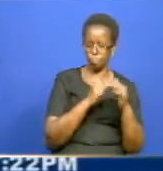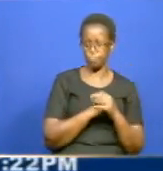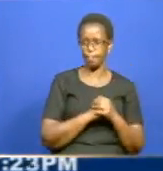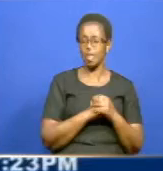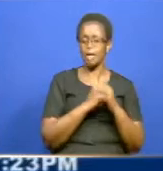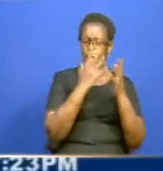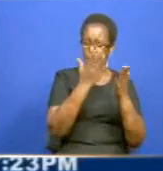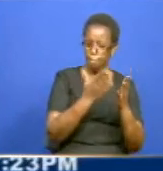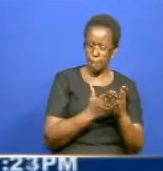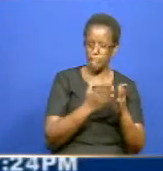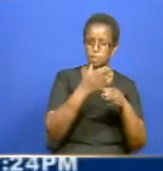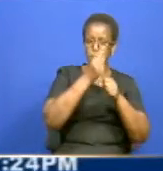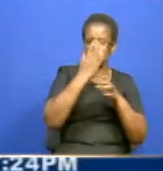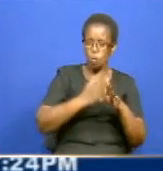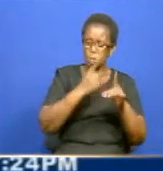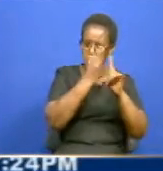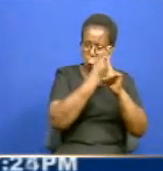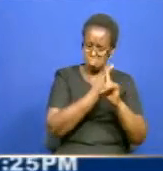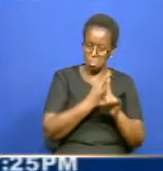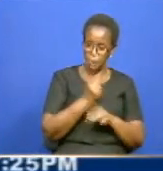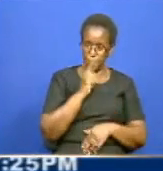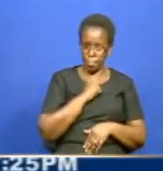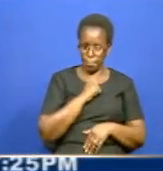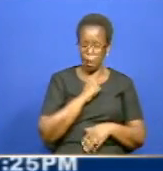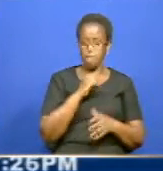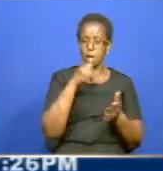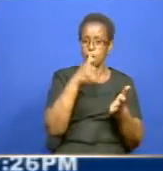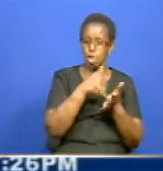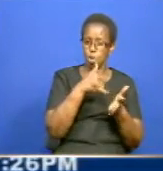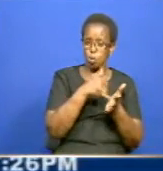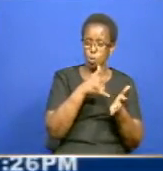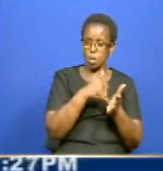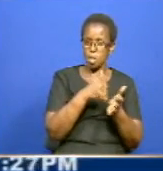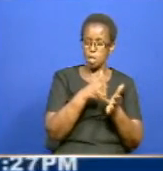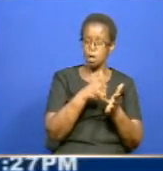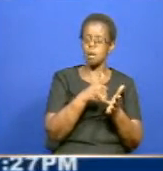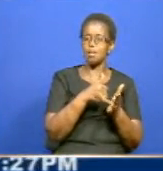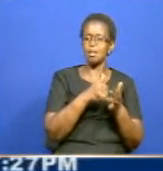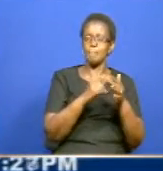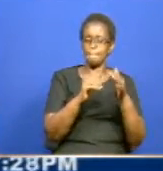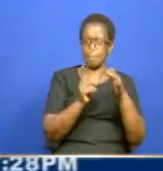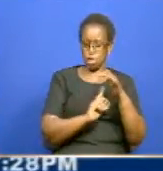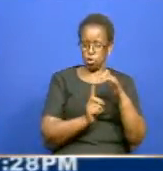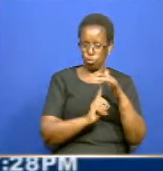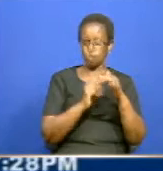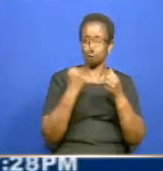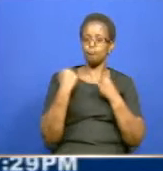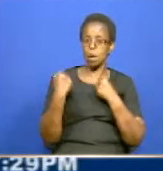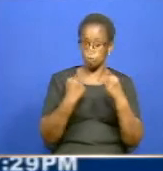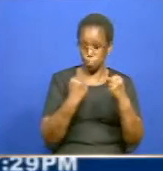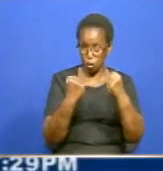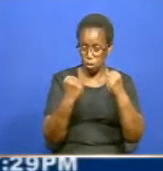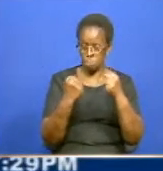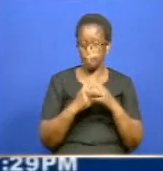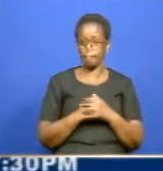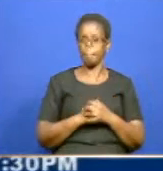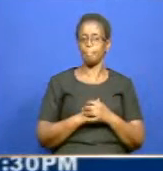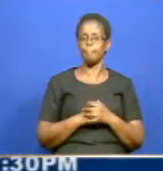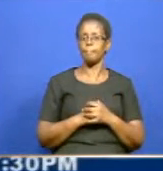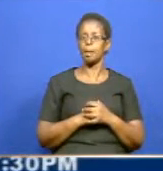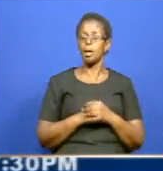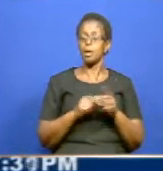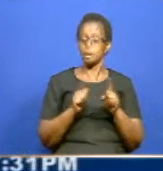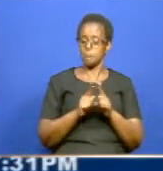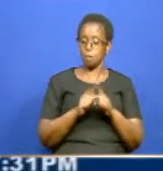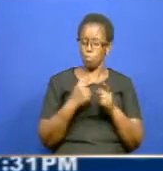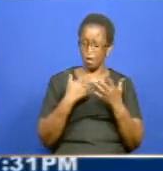stakeholders who included the relevant Ministry of Transport. Mr. Speaker, we also